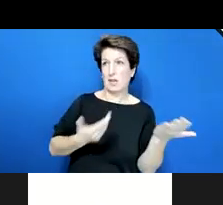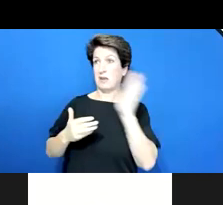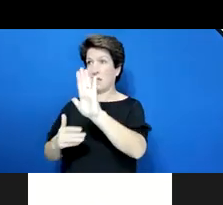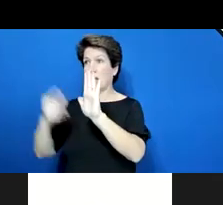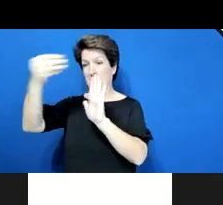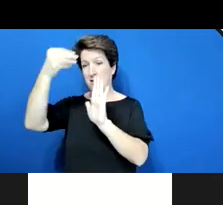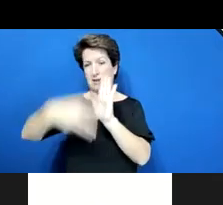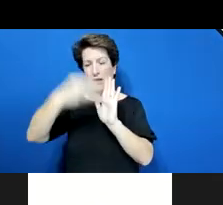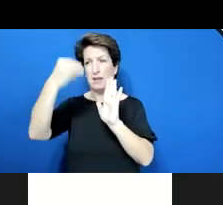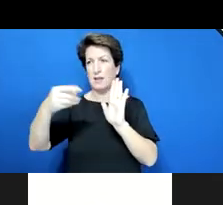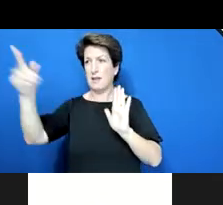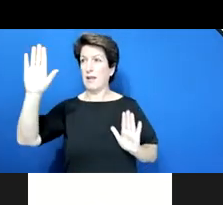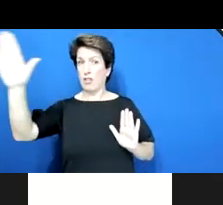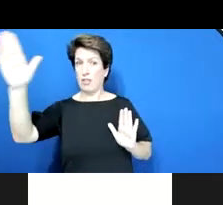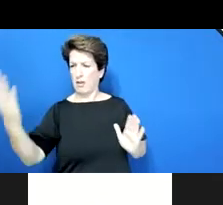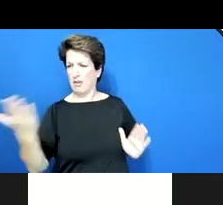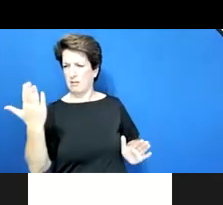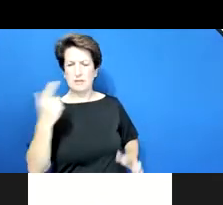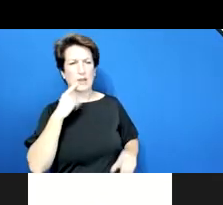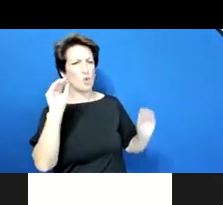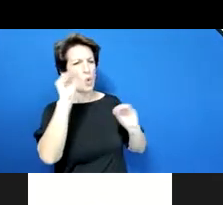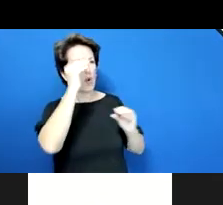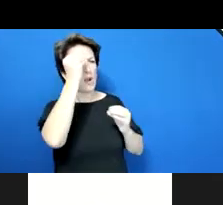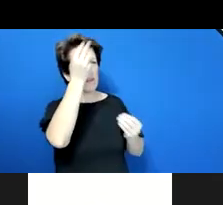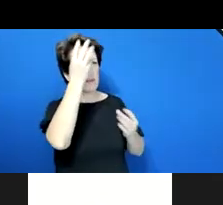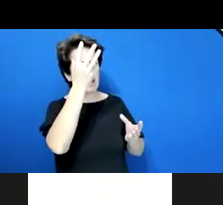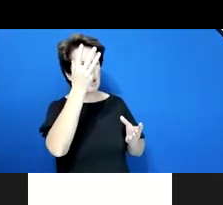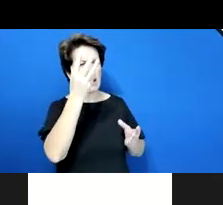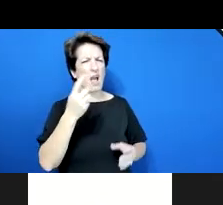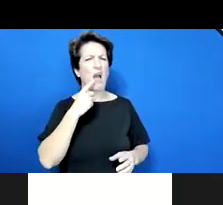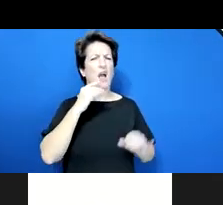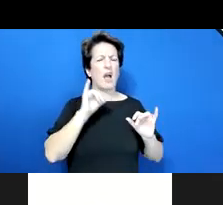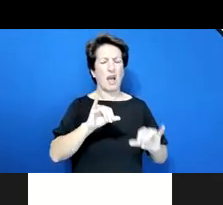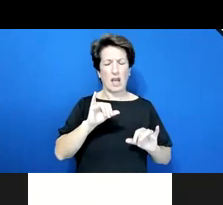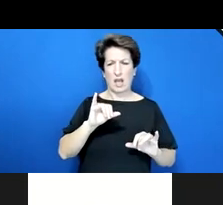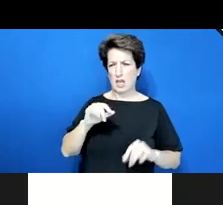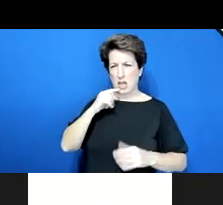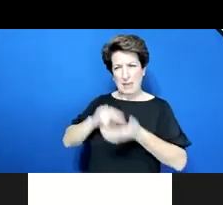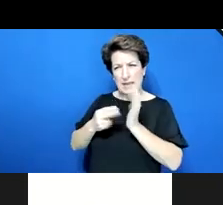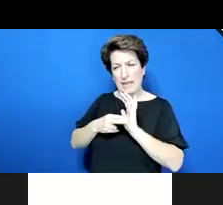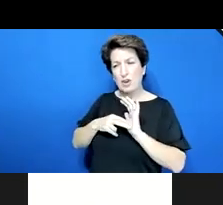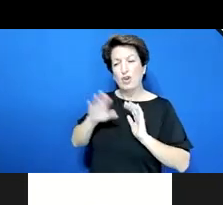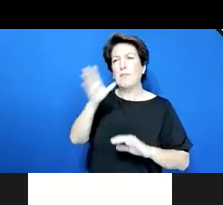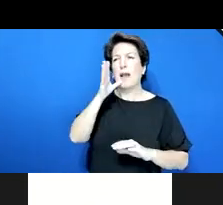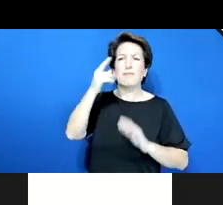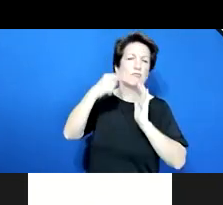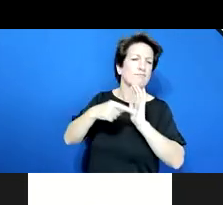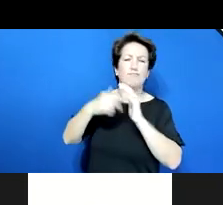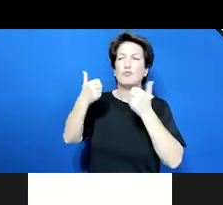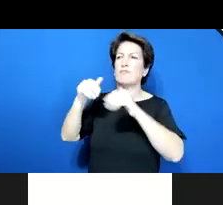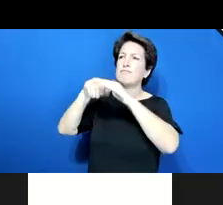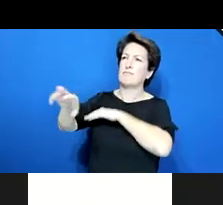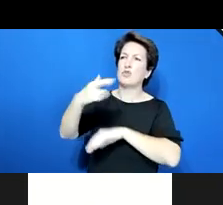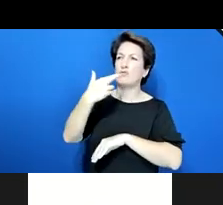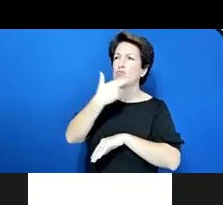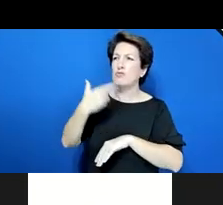information. So what you're saying is she may go to a community center or a restaurant where someone